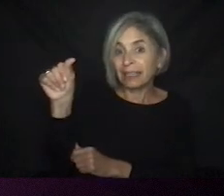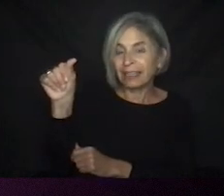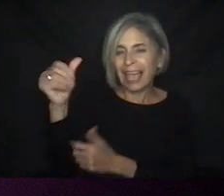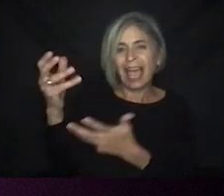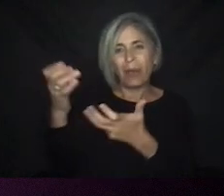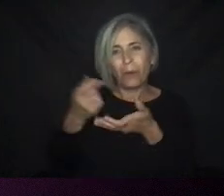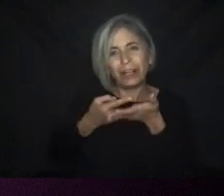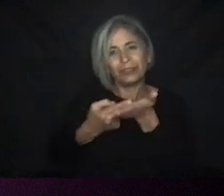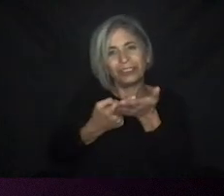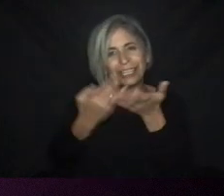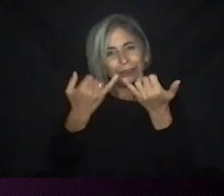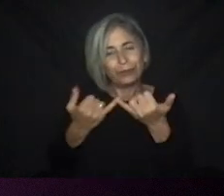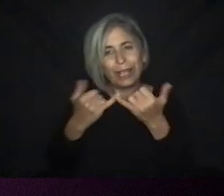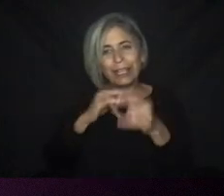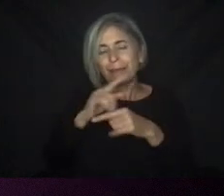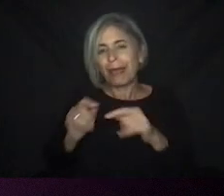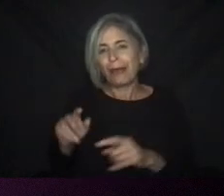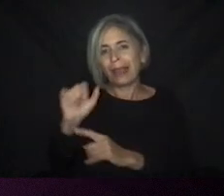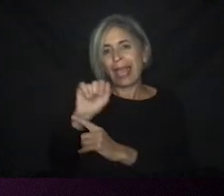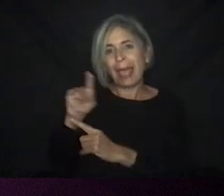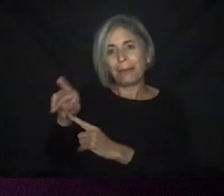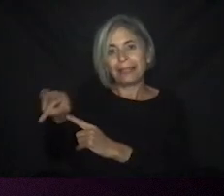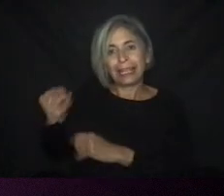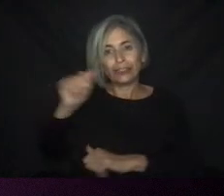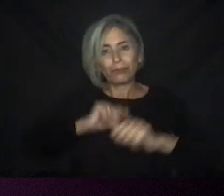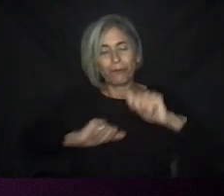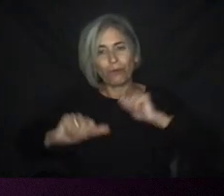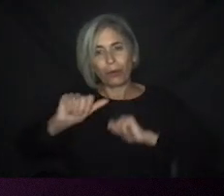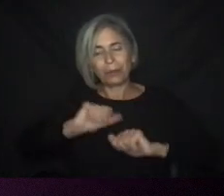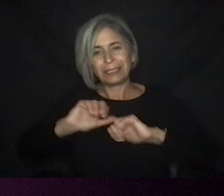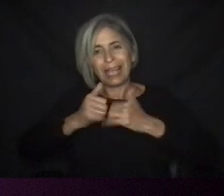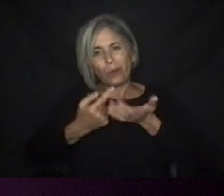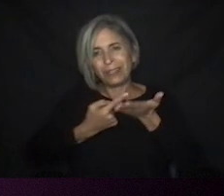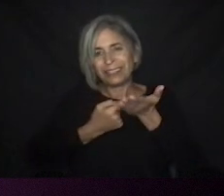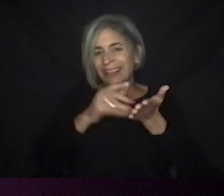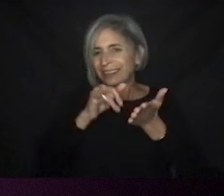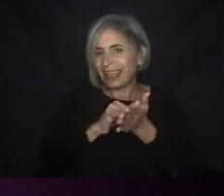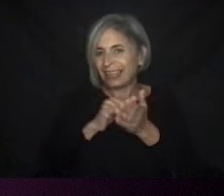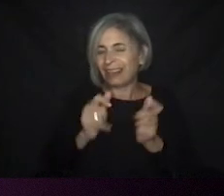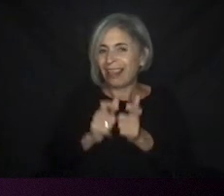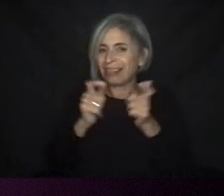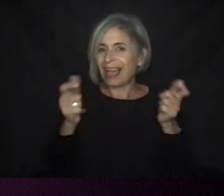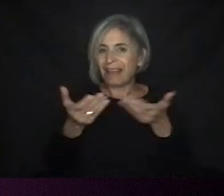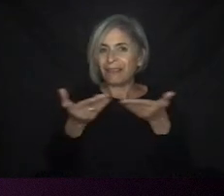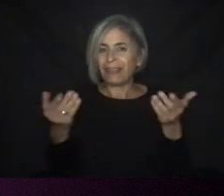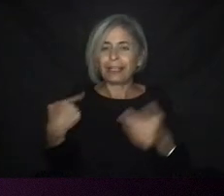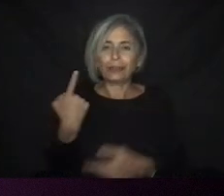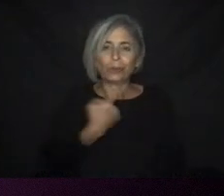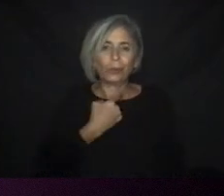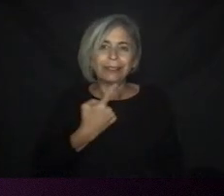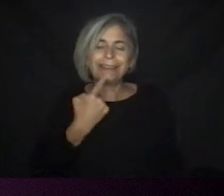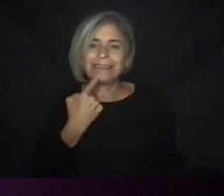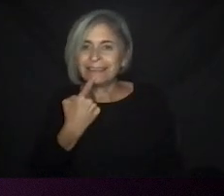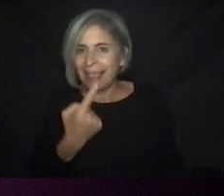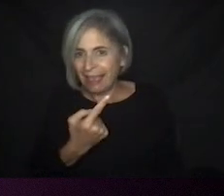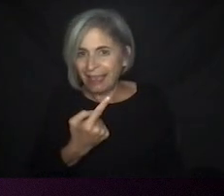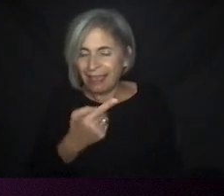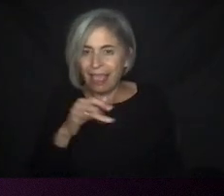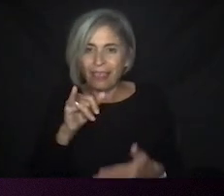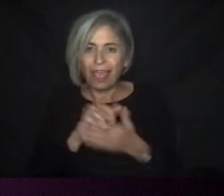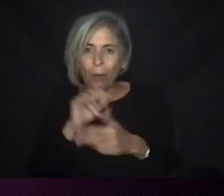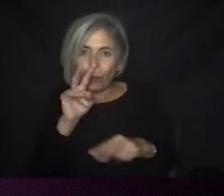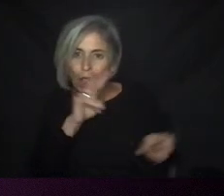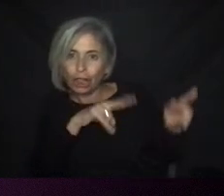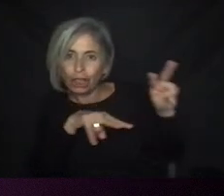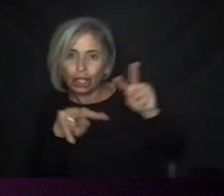talk about is application performance and how we talk about it. You know, there's a bunch of things we say that we look